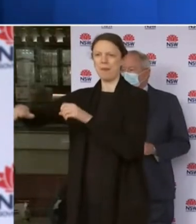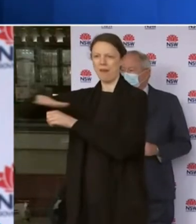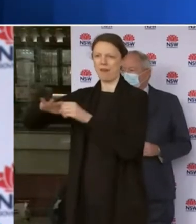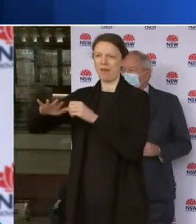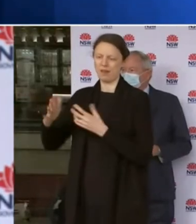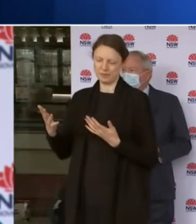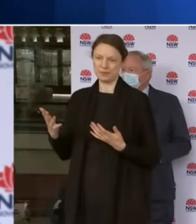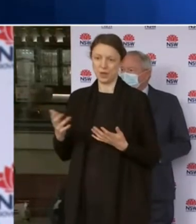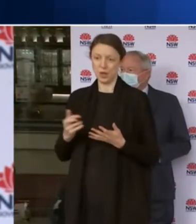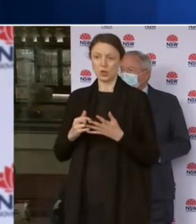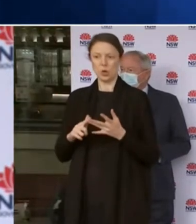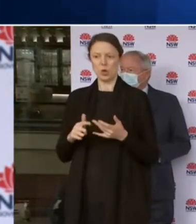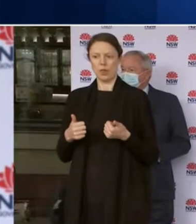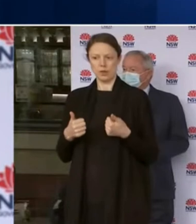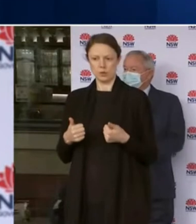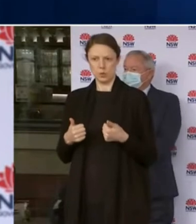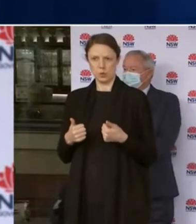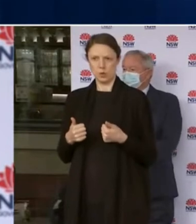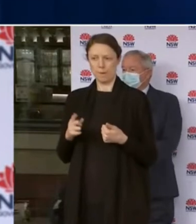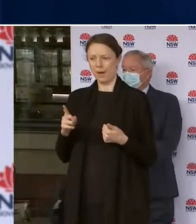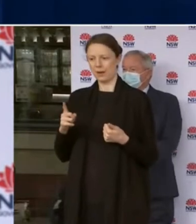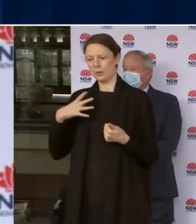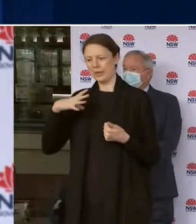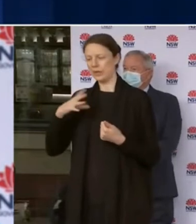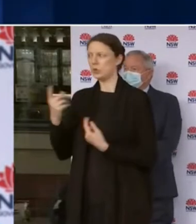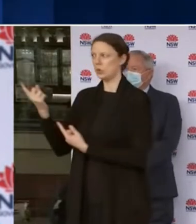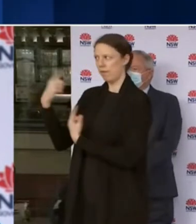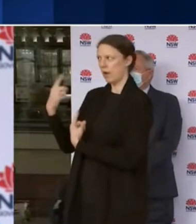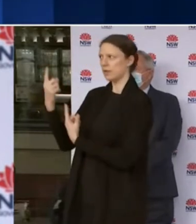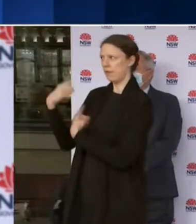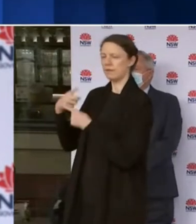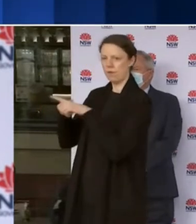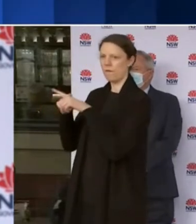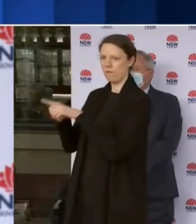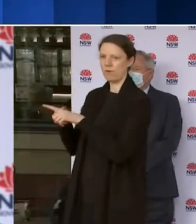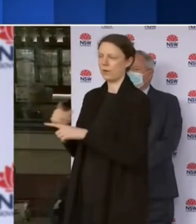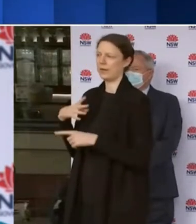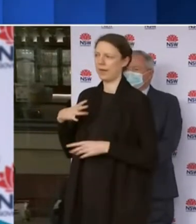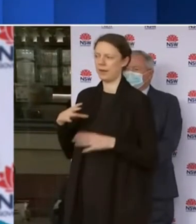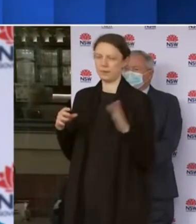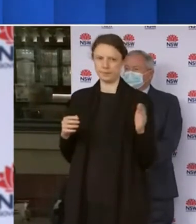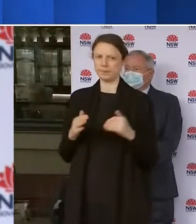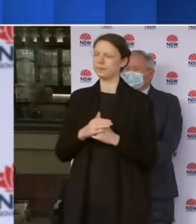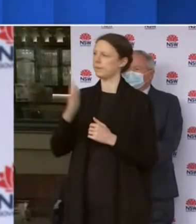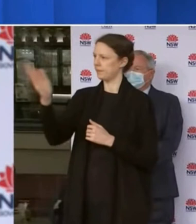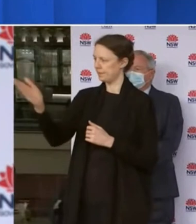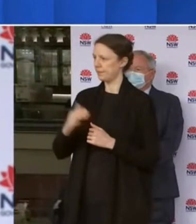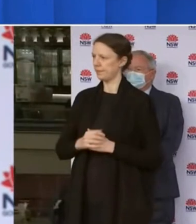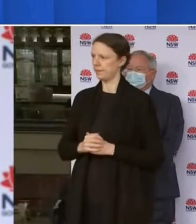what is likely to happen at the end of the two weeks. But again, that depends on the health advice. The Prime Minister's move announced in Cabinet. I'll come back to you in a second.